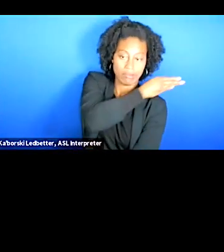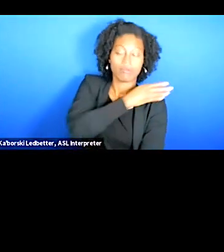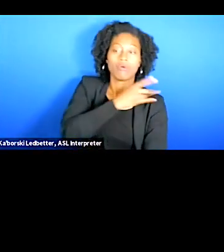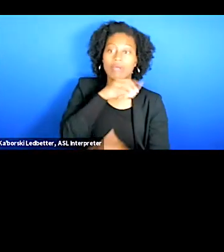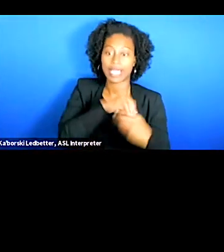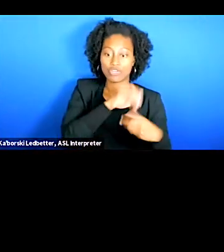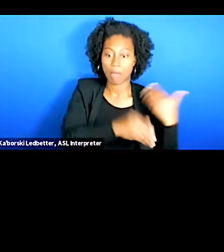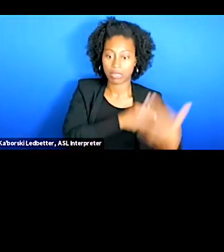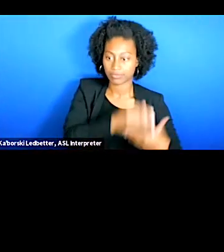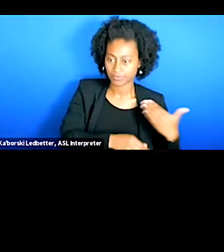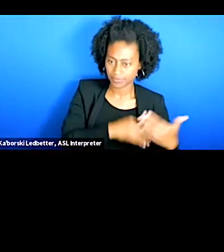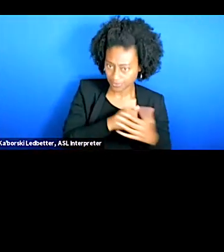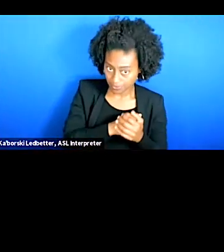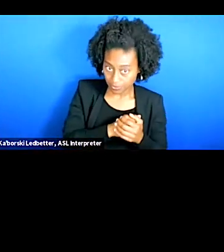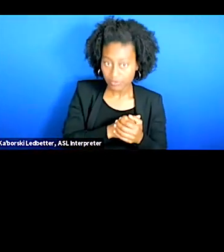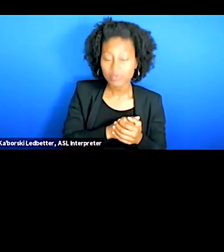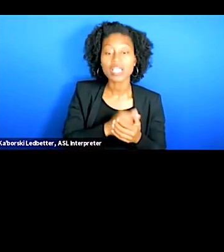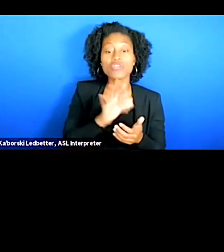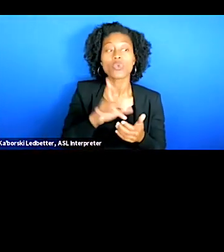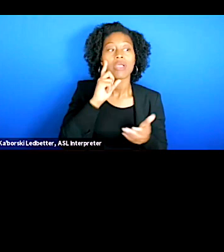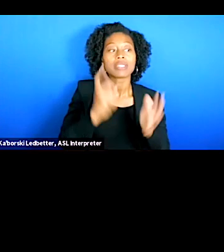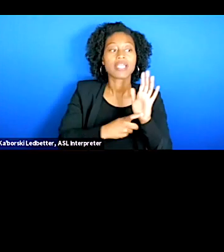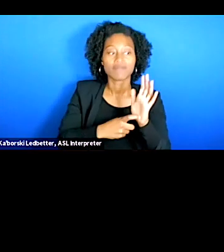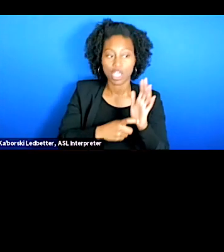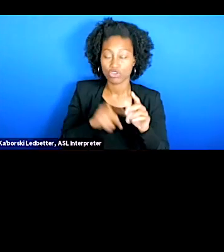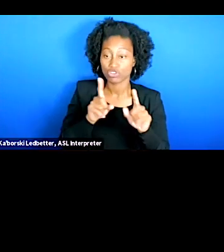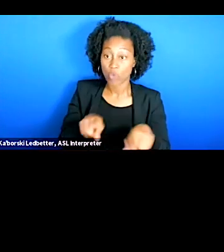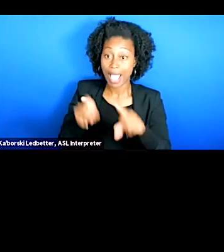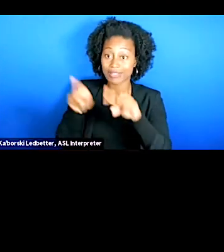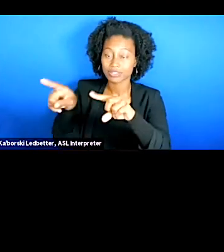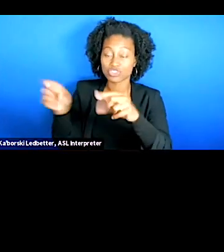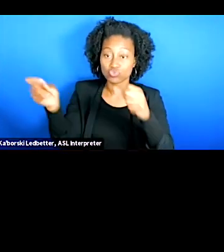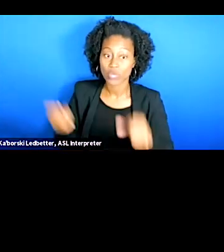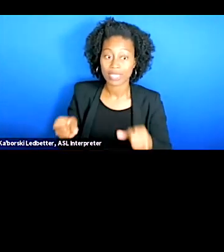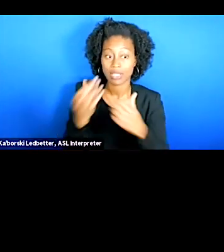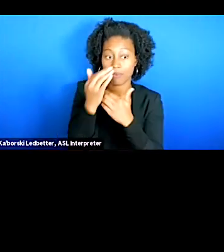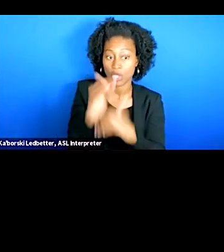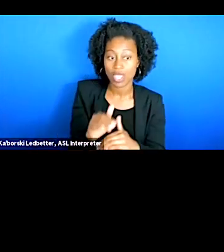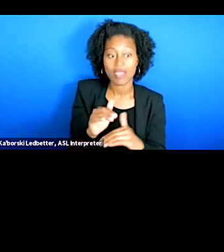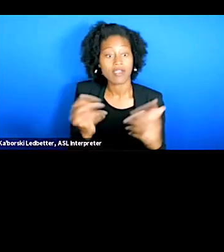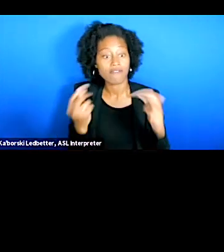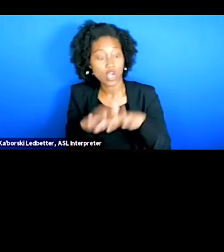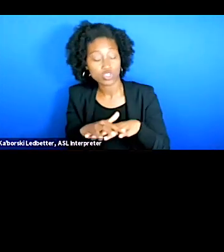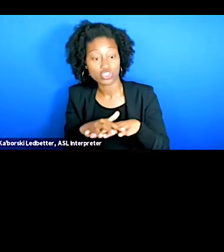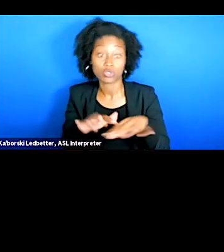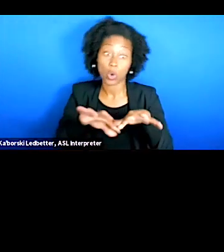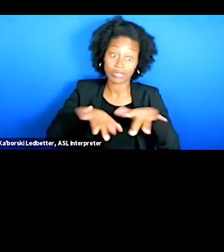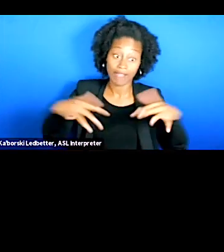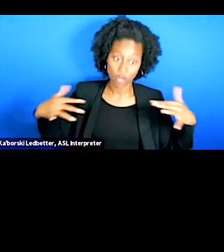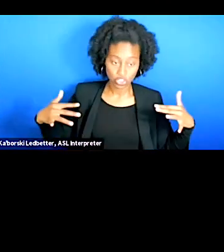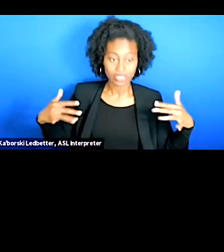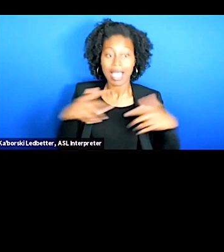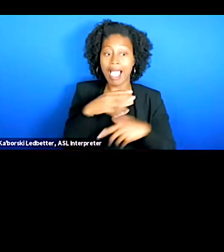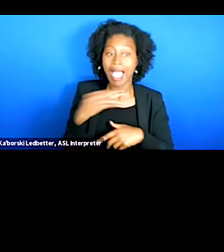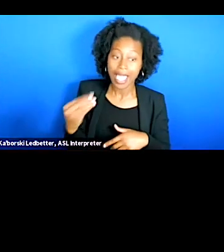typically identifies trends, strengths and limitations, convergence or divergence, ways to extend current